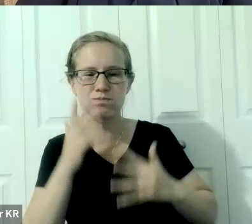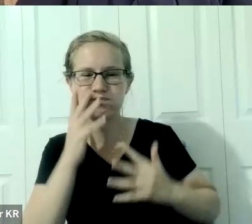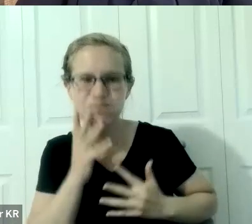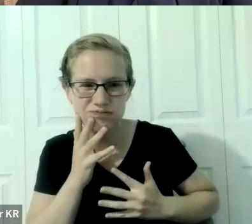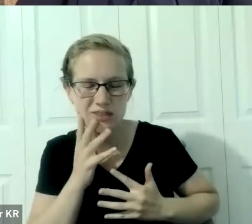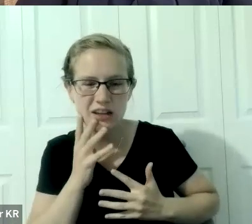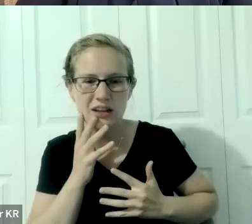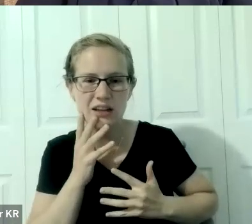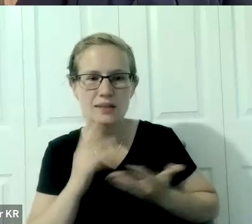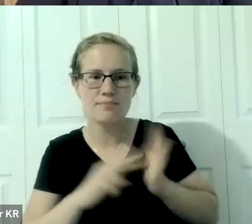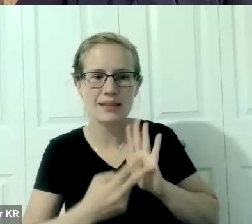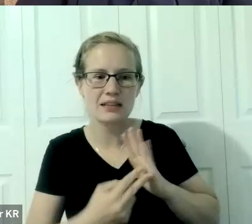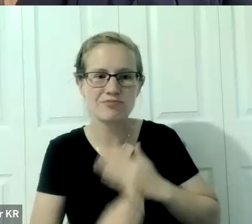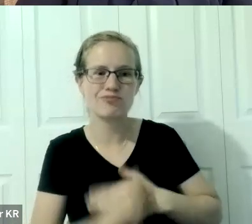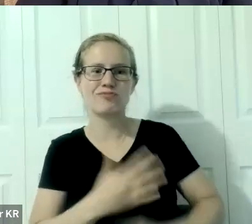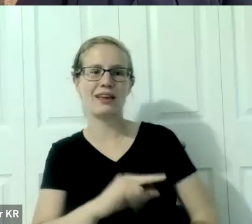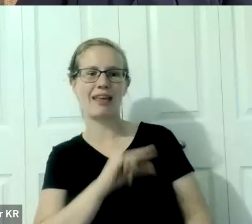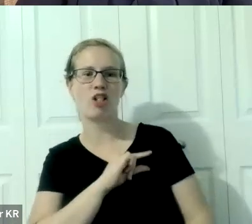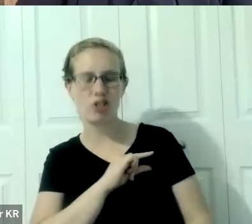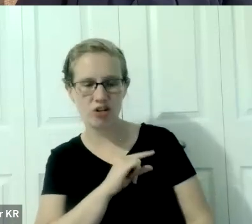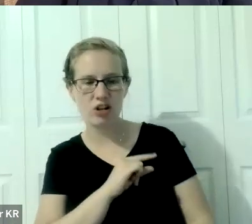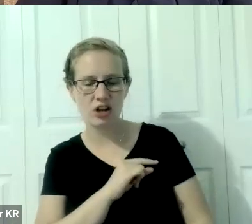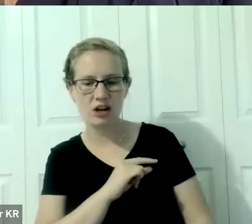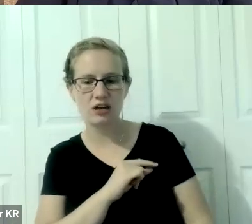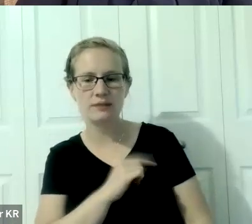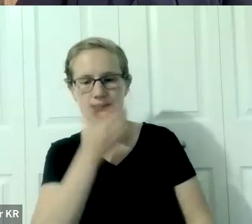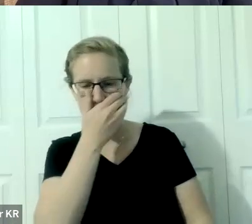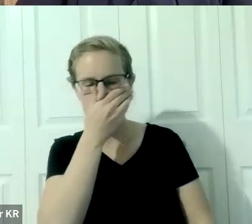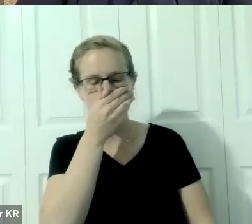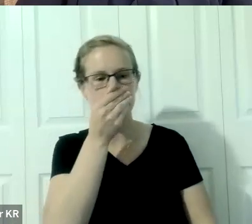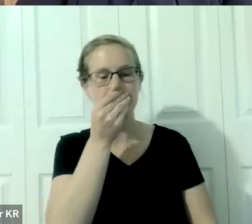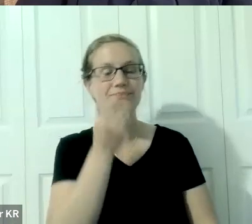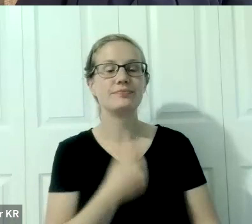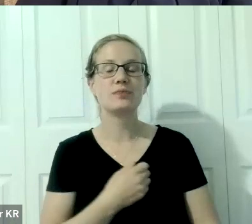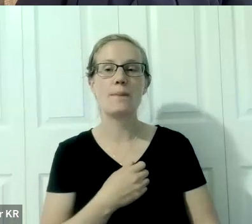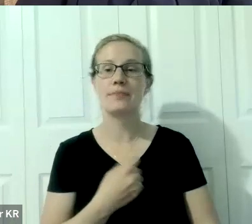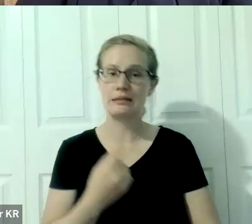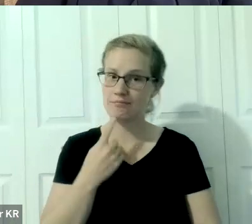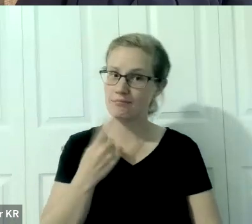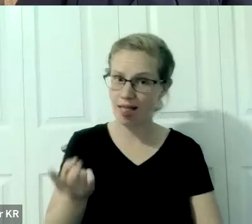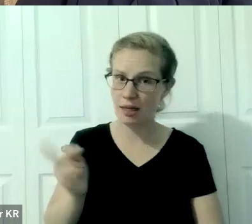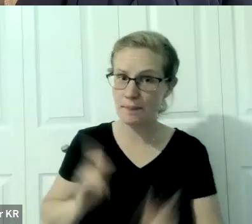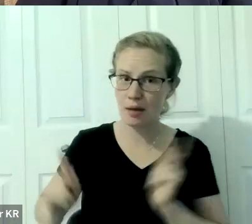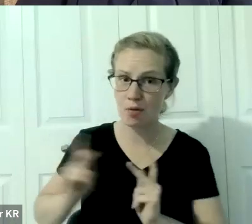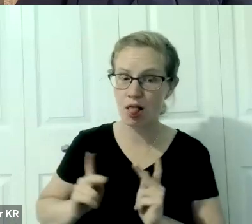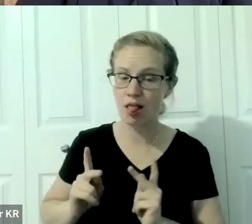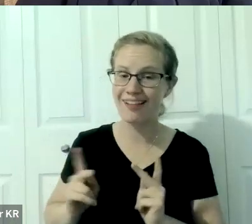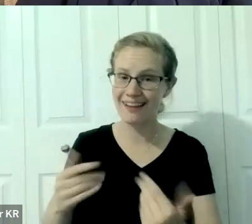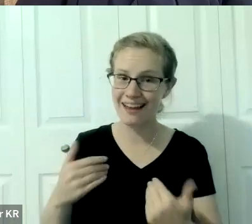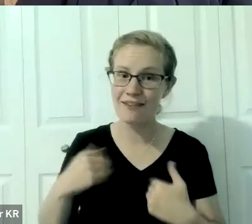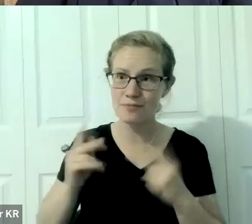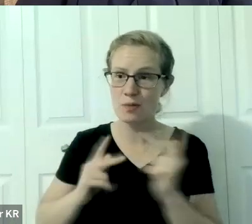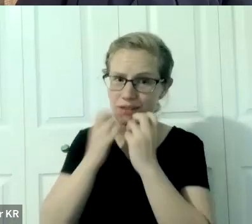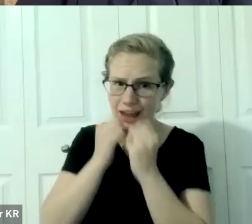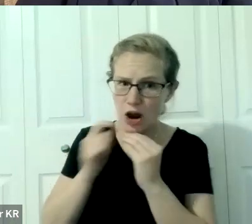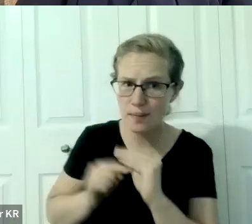of throws guilt at you. So I think sometimes instead of telling people that they have folks in